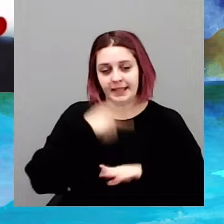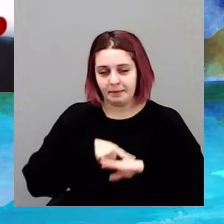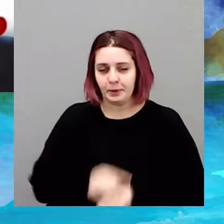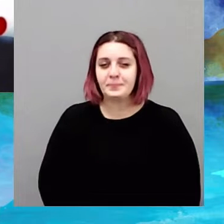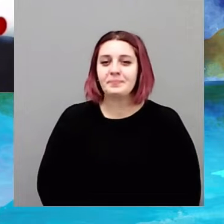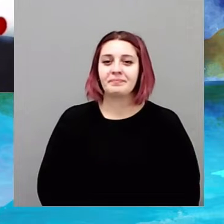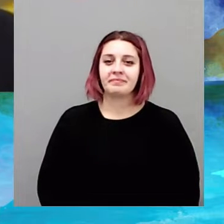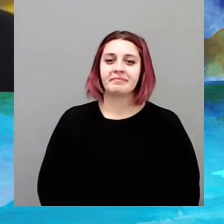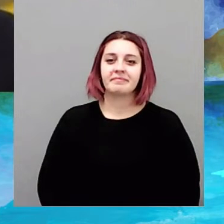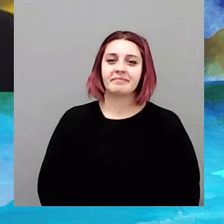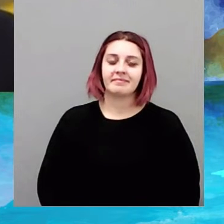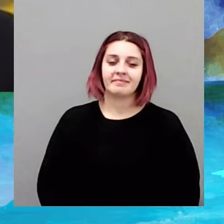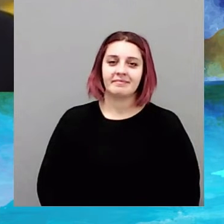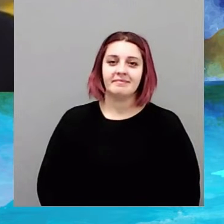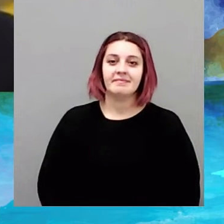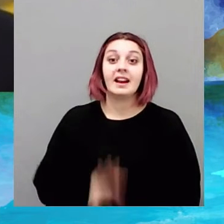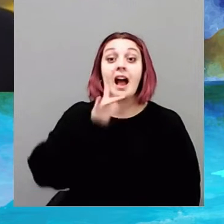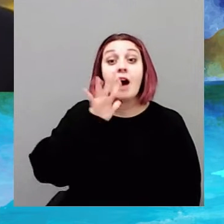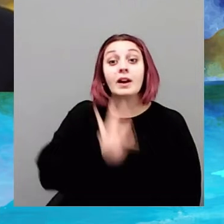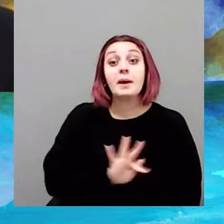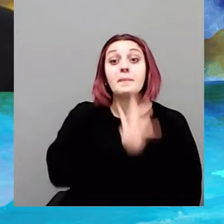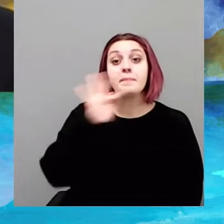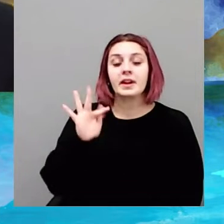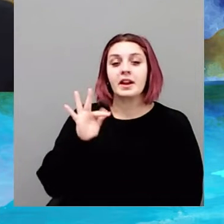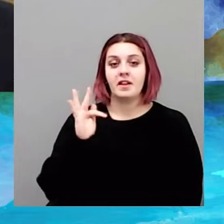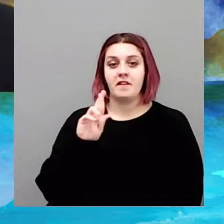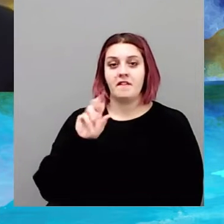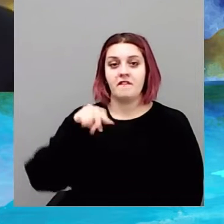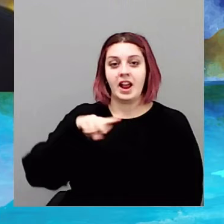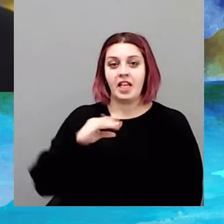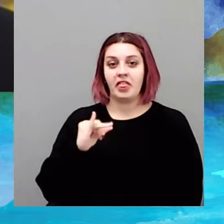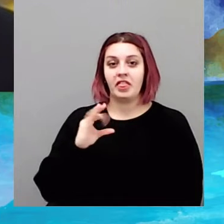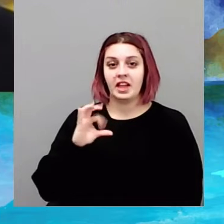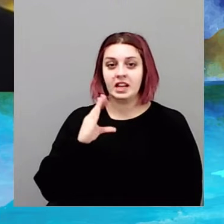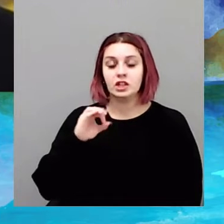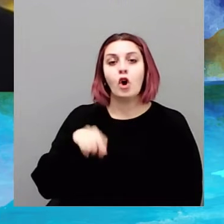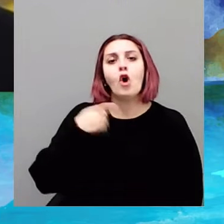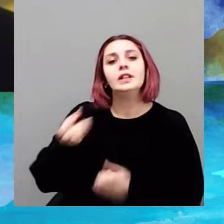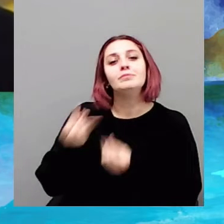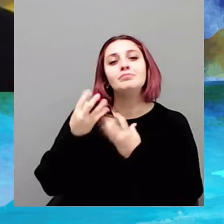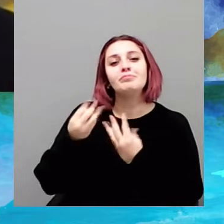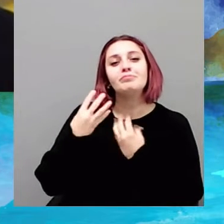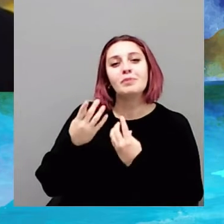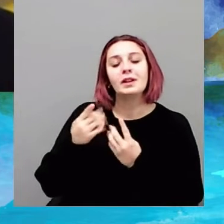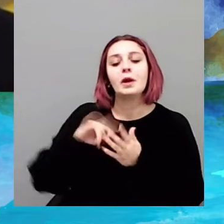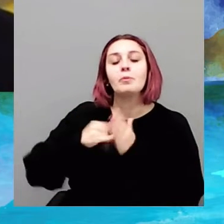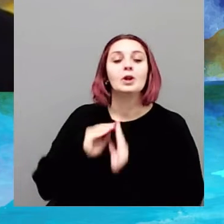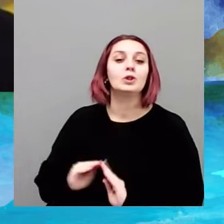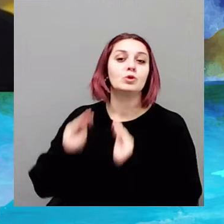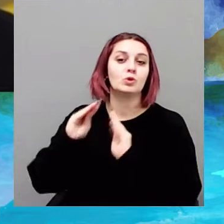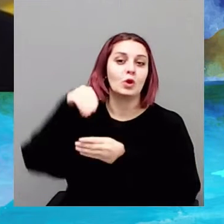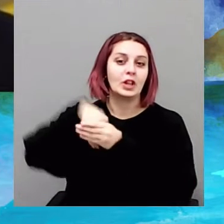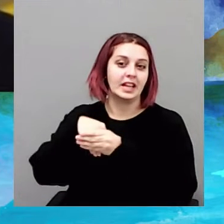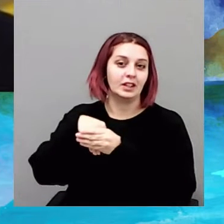have questions. I'm going to give the floor now to Francisco, and he's going to tell us a little bit about the project